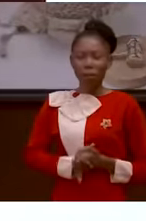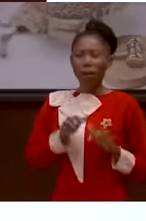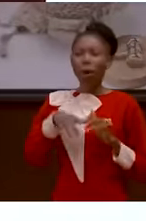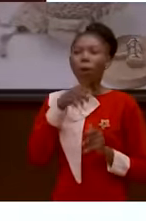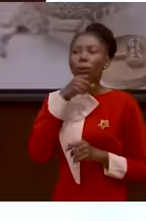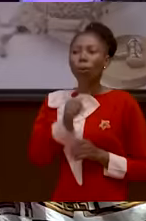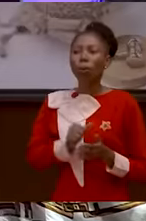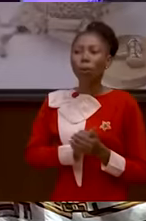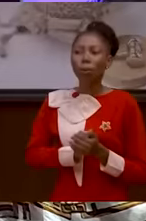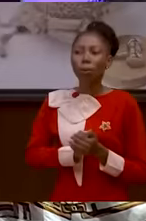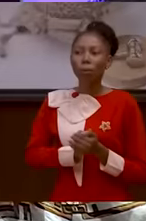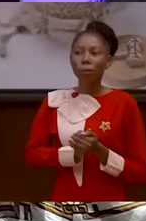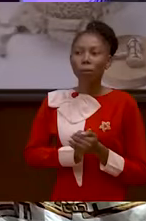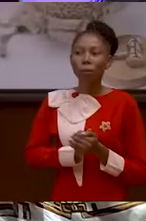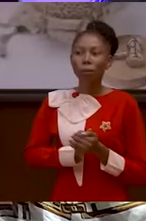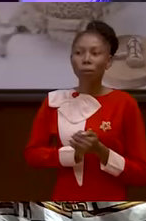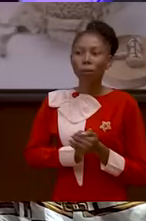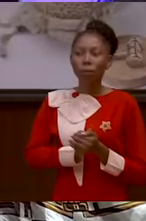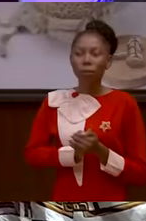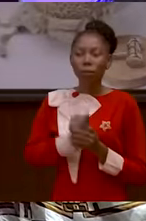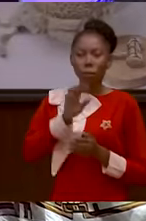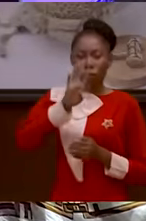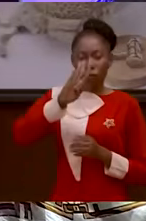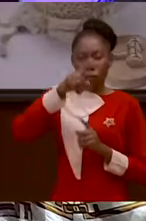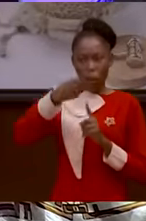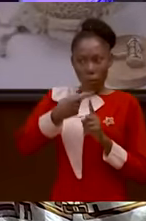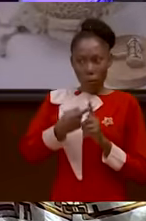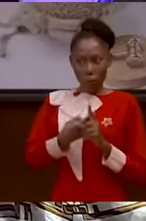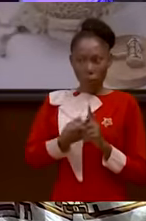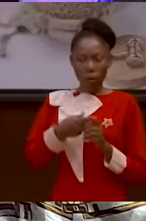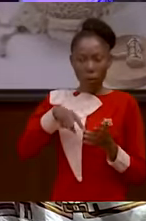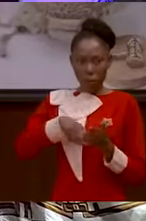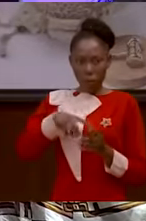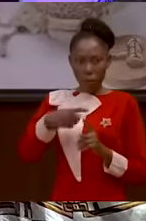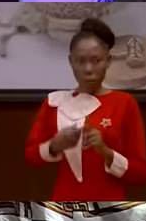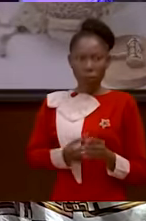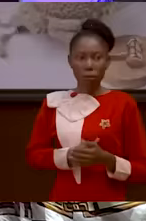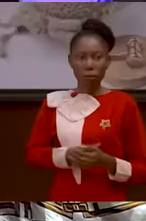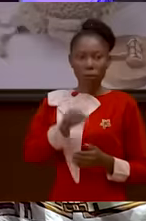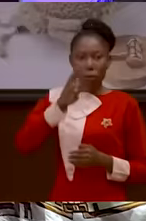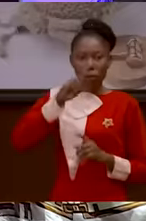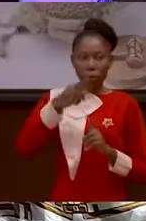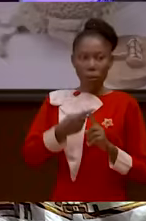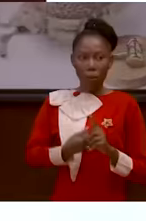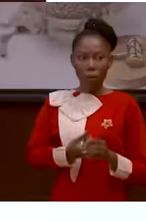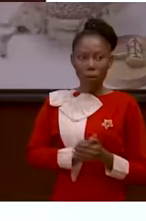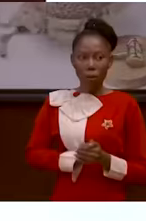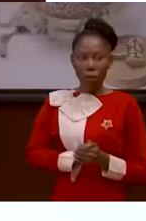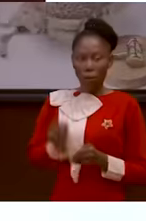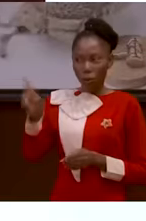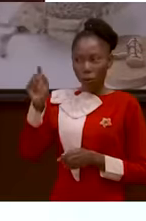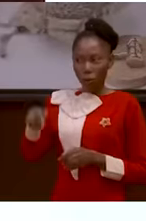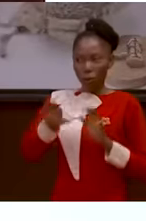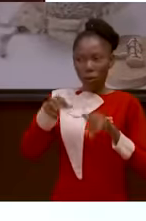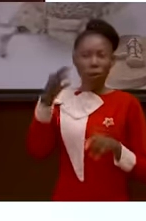How old is the baby now? It's going to be 4 months this month. 4 months. You have to start giving her